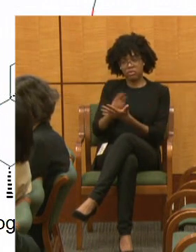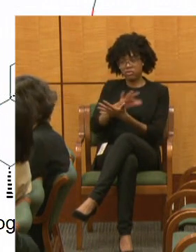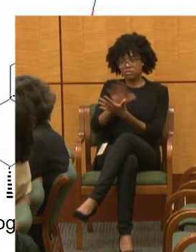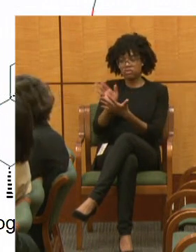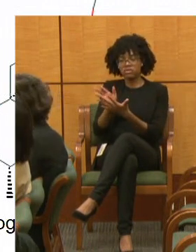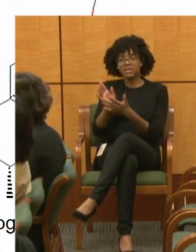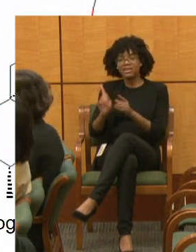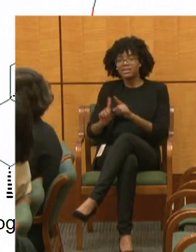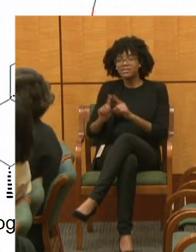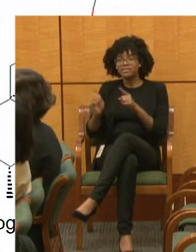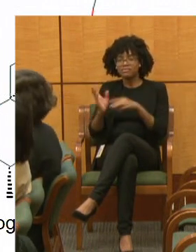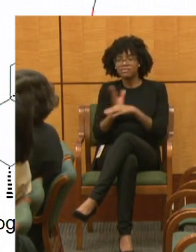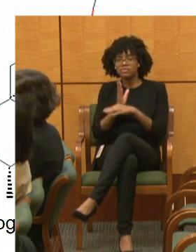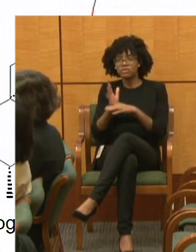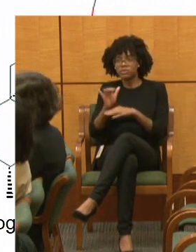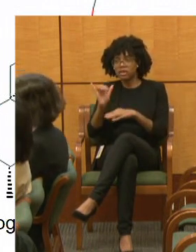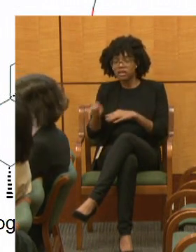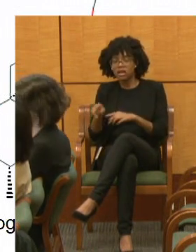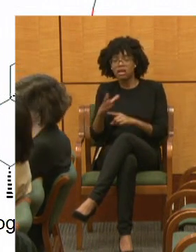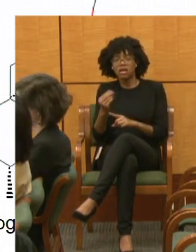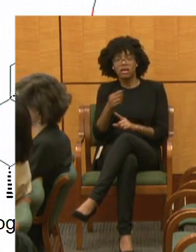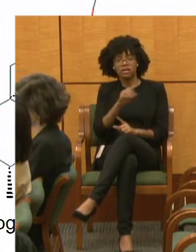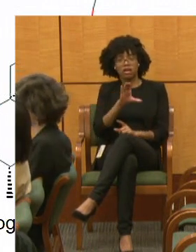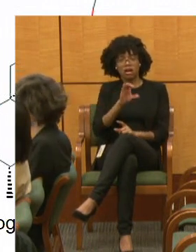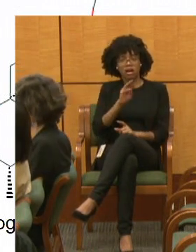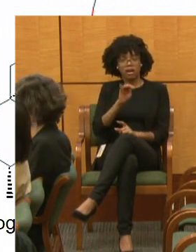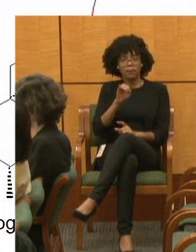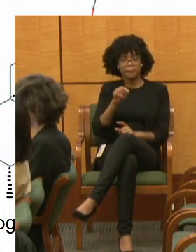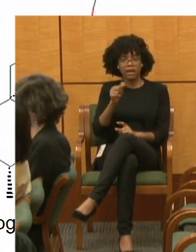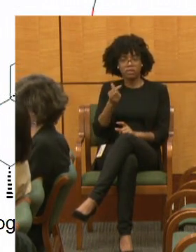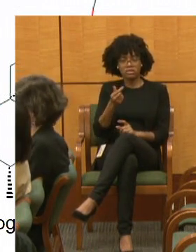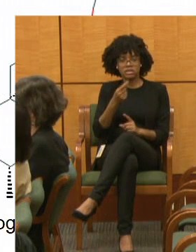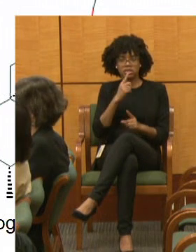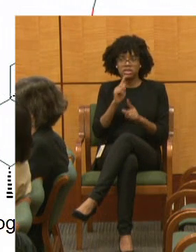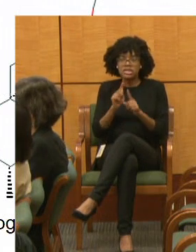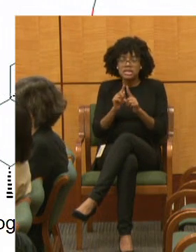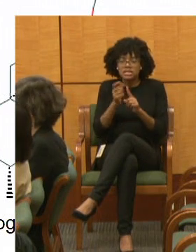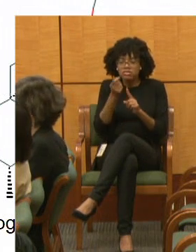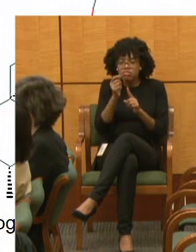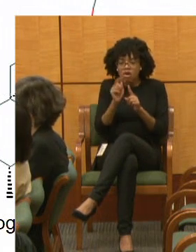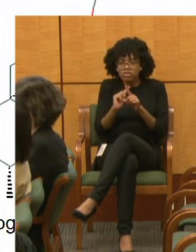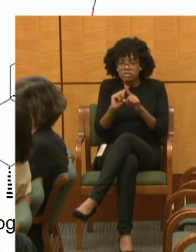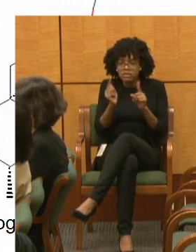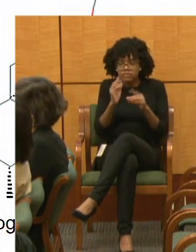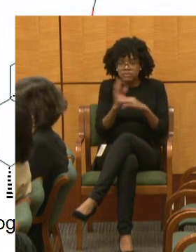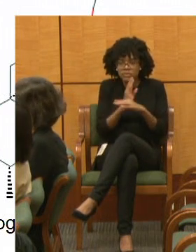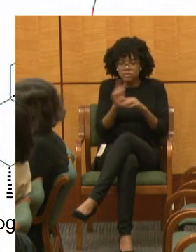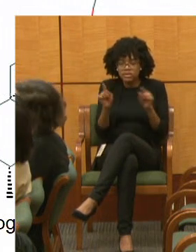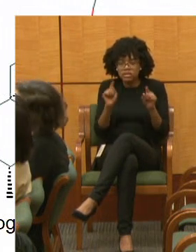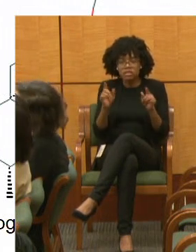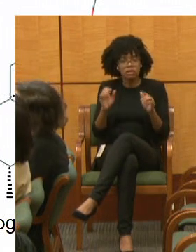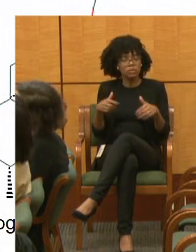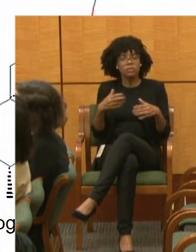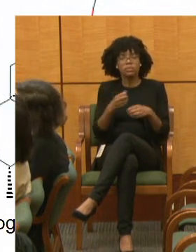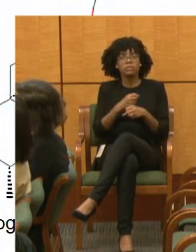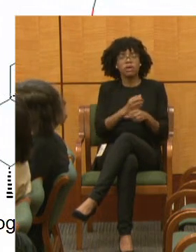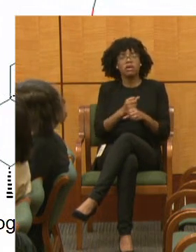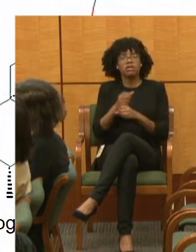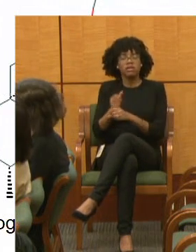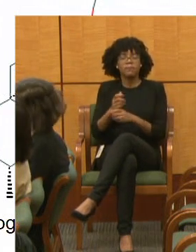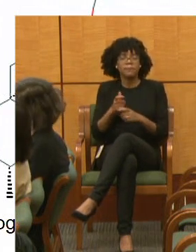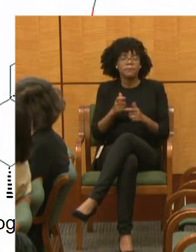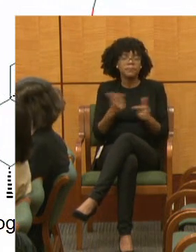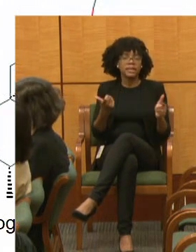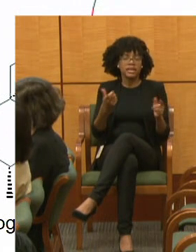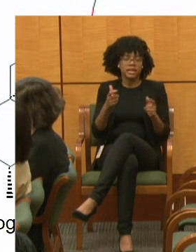on clinical value and clinical utility. And then when we look at the significant structural differences that you get when you create the